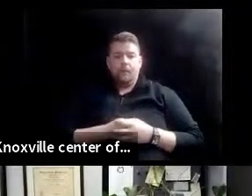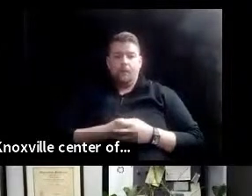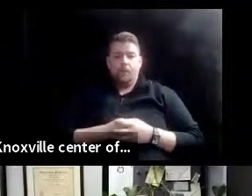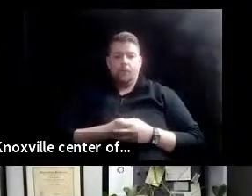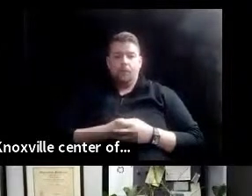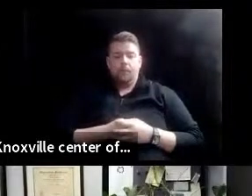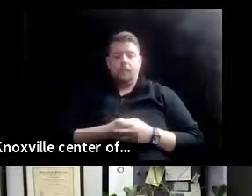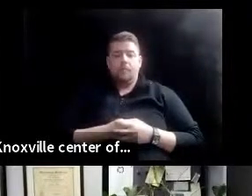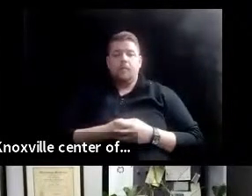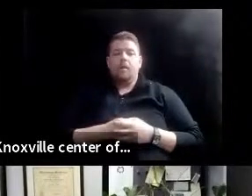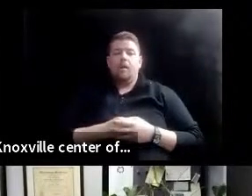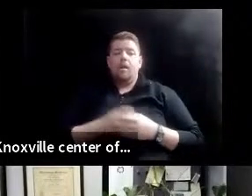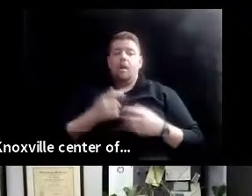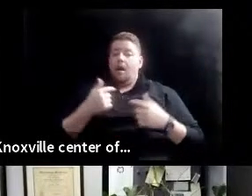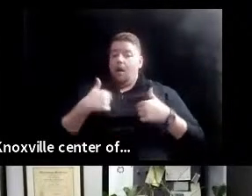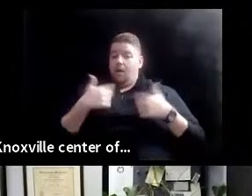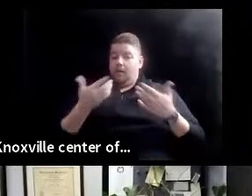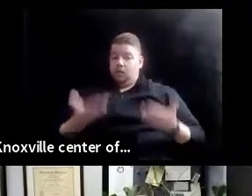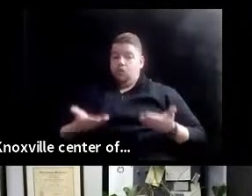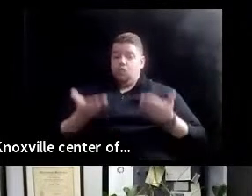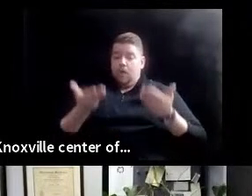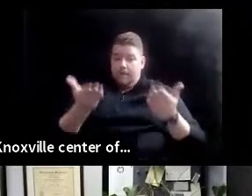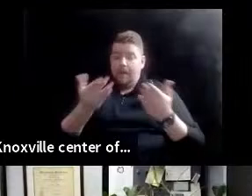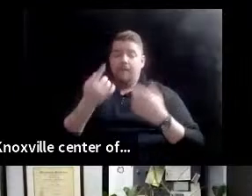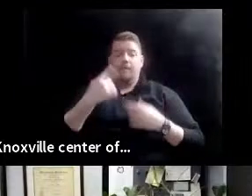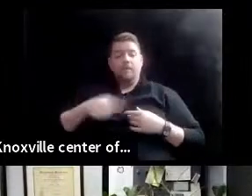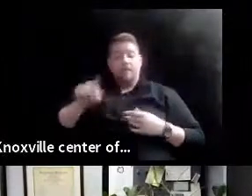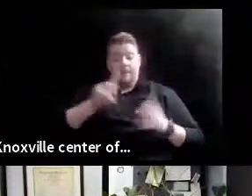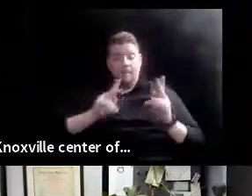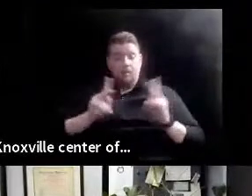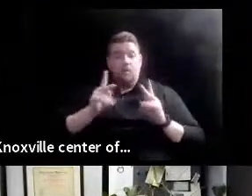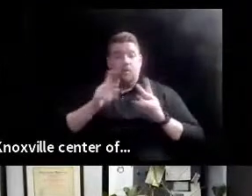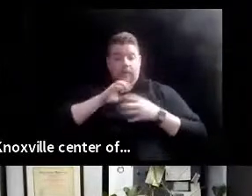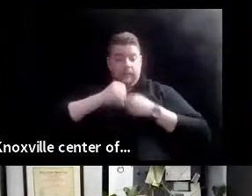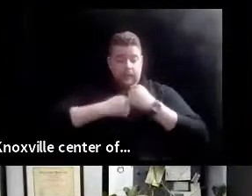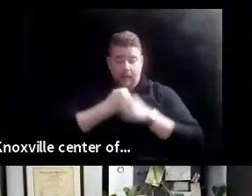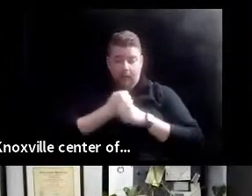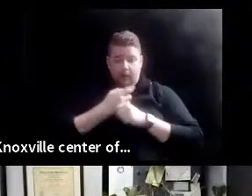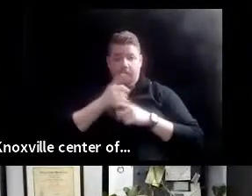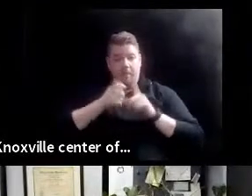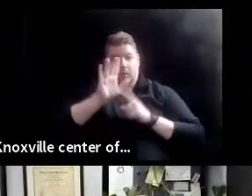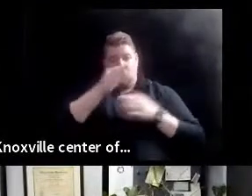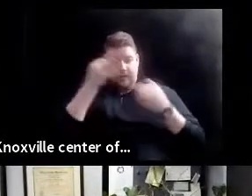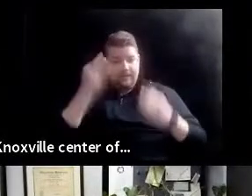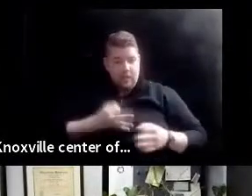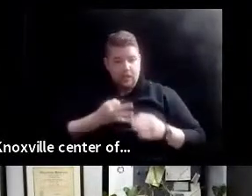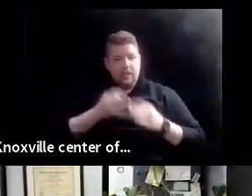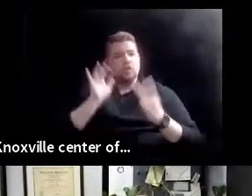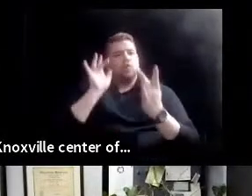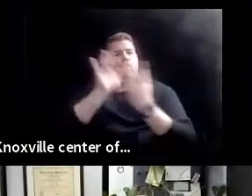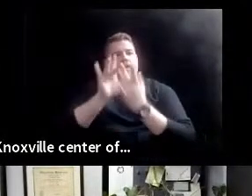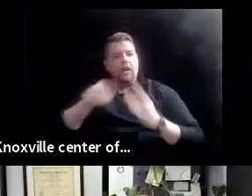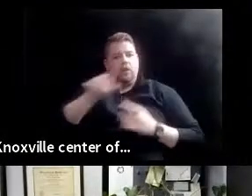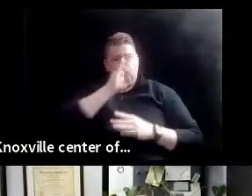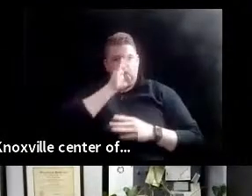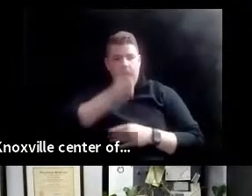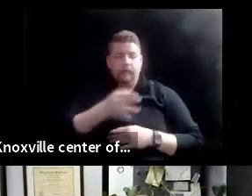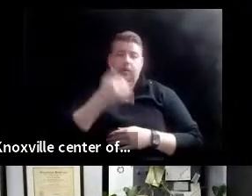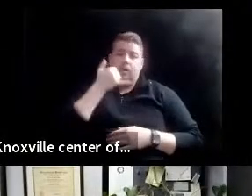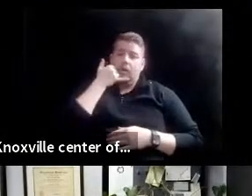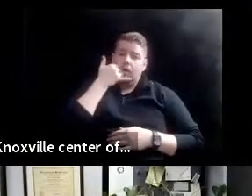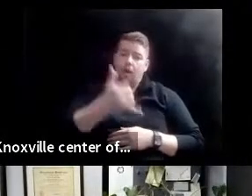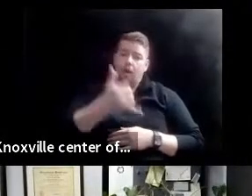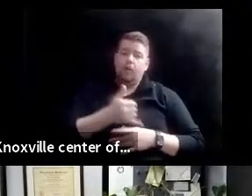I would like to recommend to those who have suffered under your mandates to reach out to you directly, call you, visit